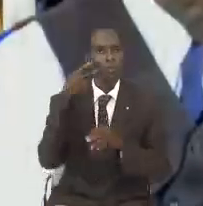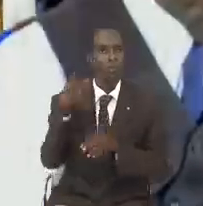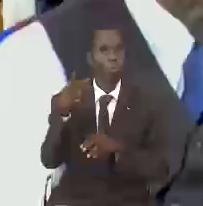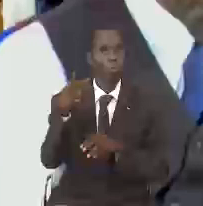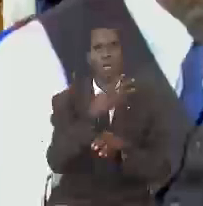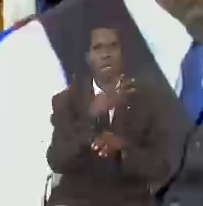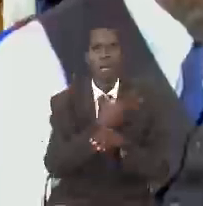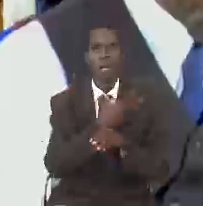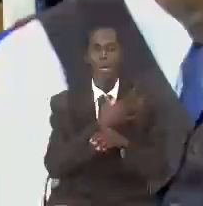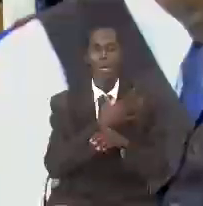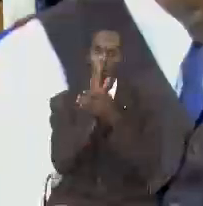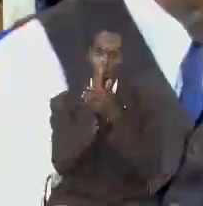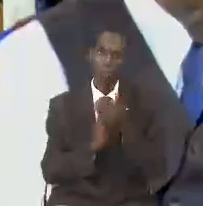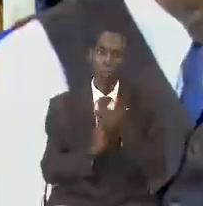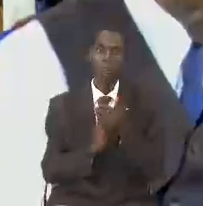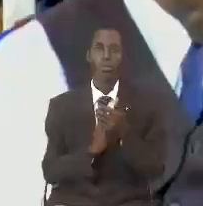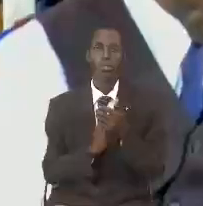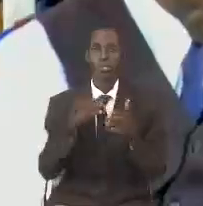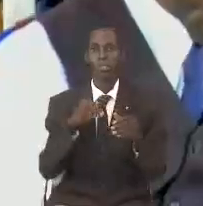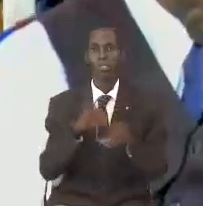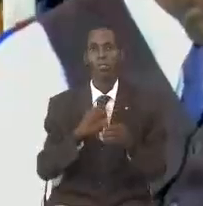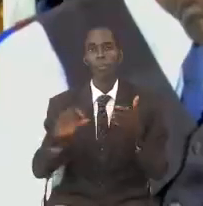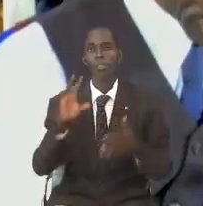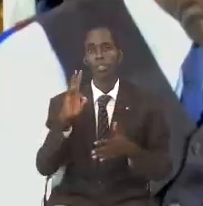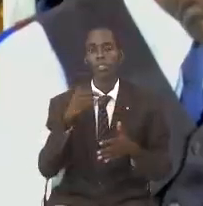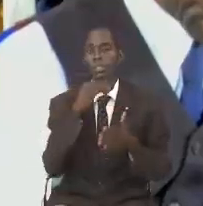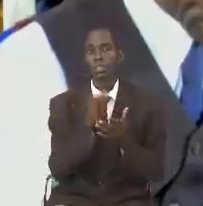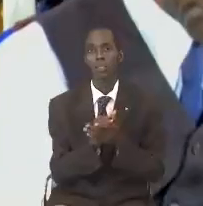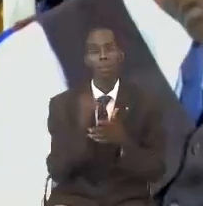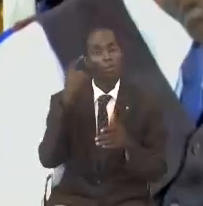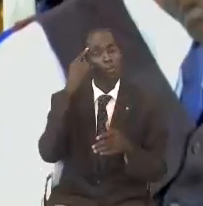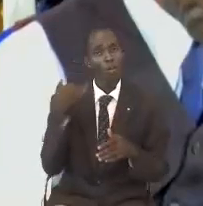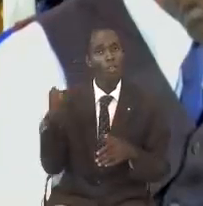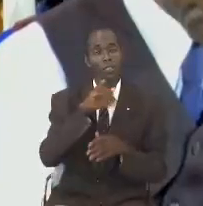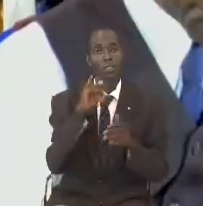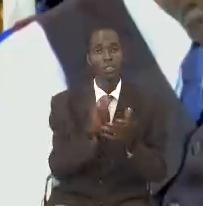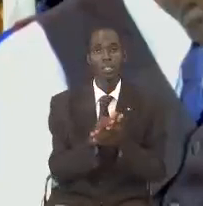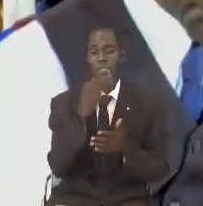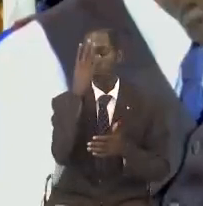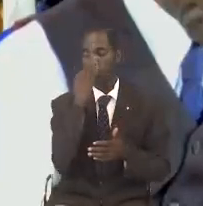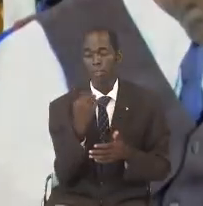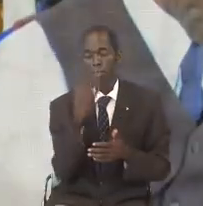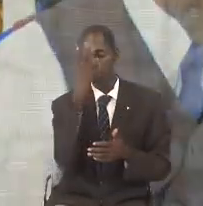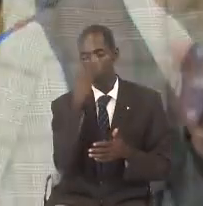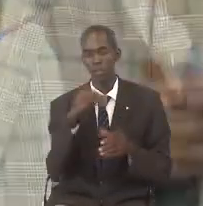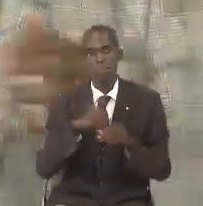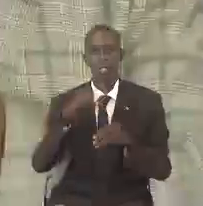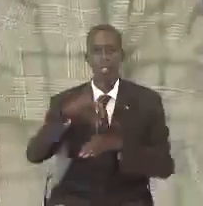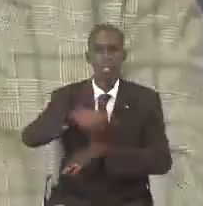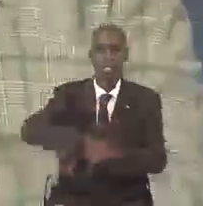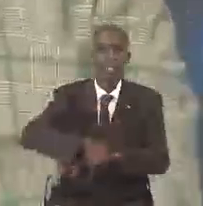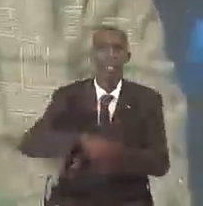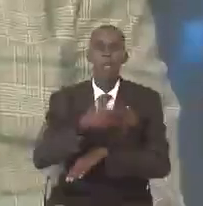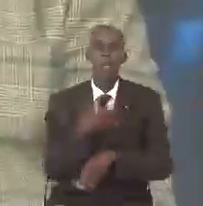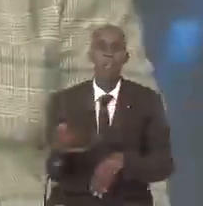7 tells us, for they that sleep, sleep in the night, and they